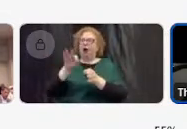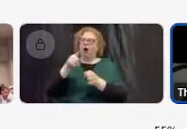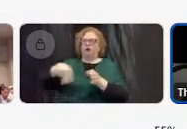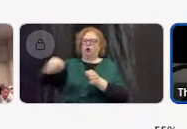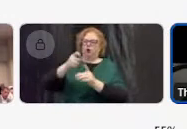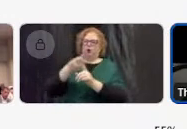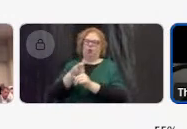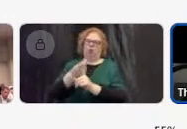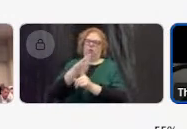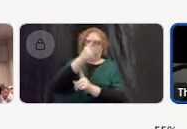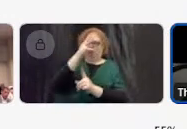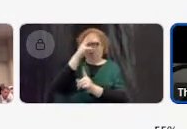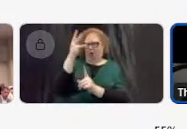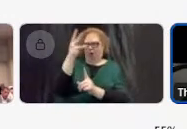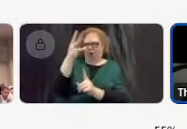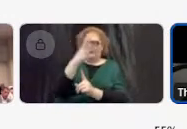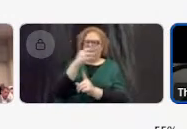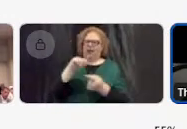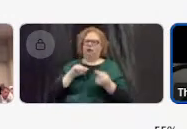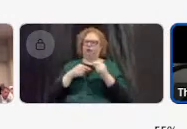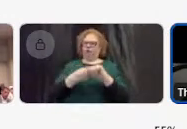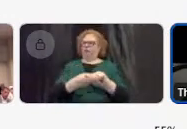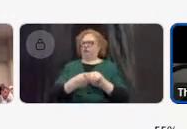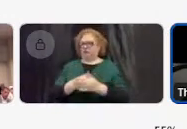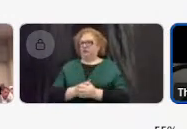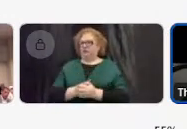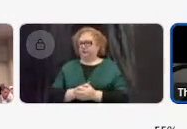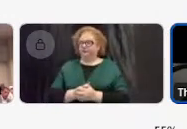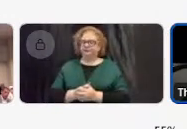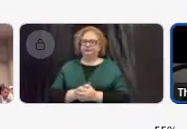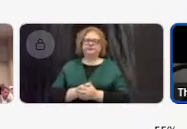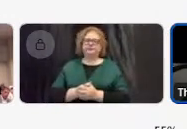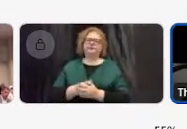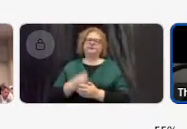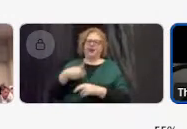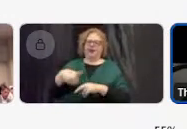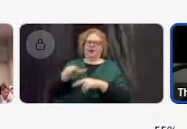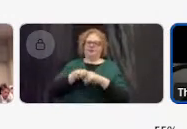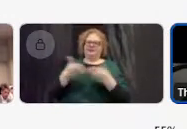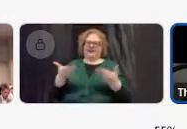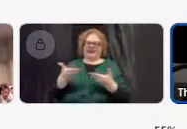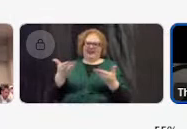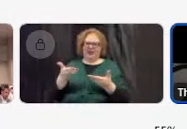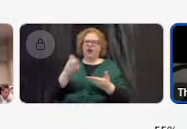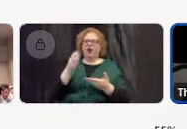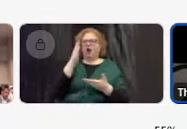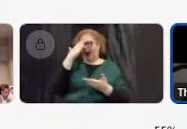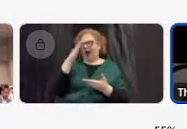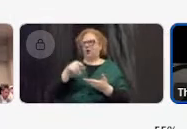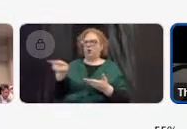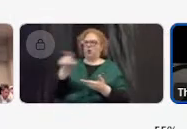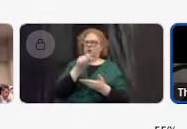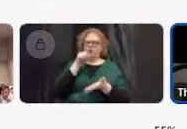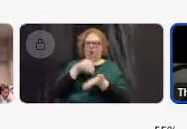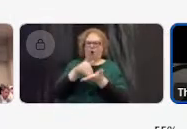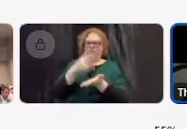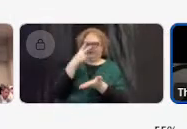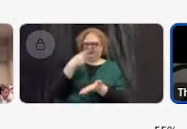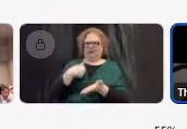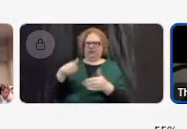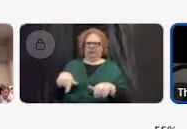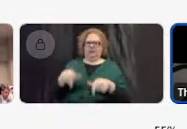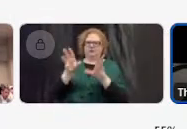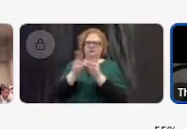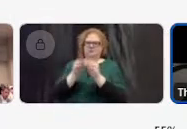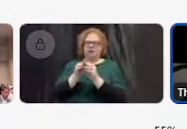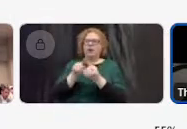The issue I'm kind of sitting here for today, because I know you've seen me a lot of time at these meetings, is that it's been reported to